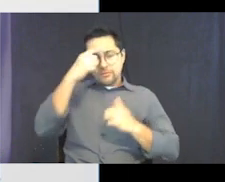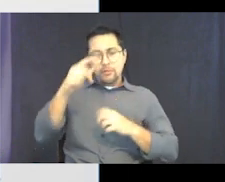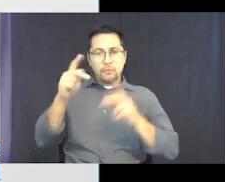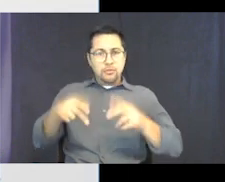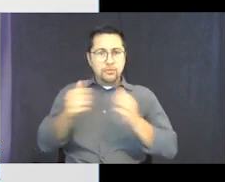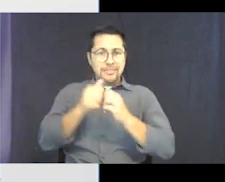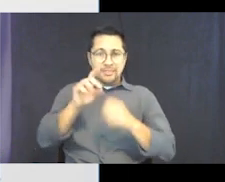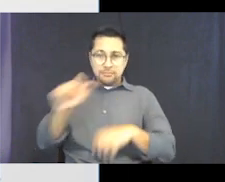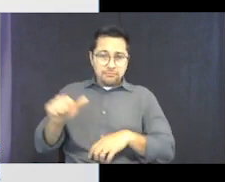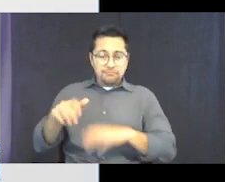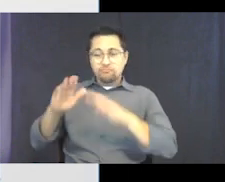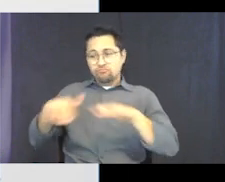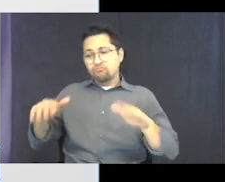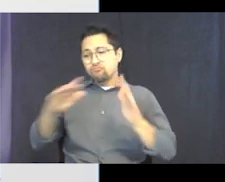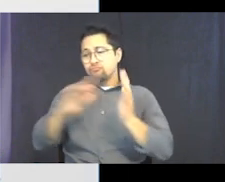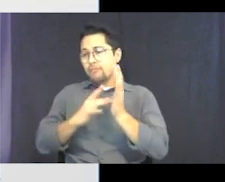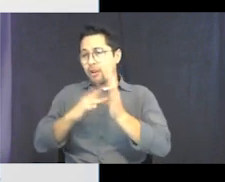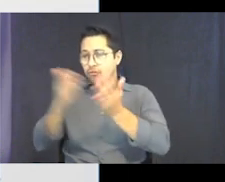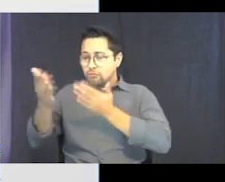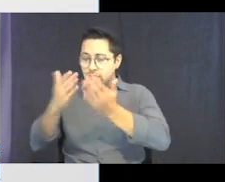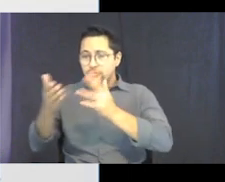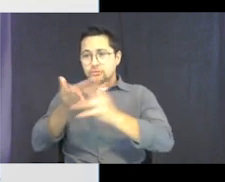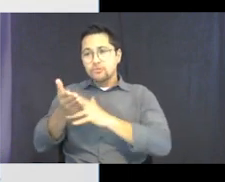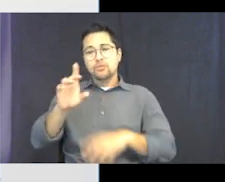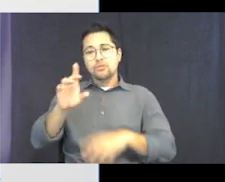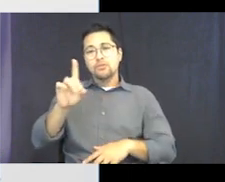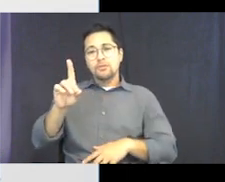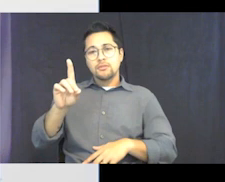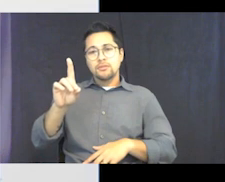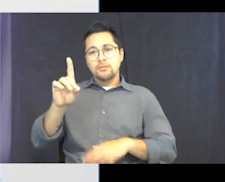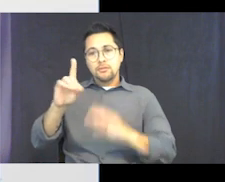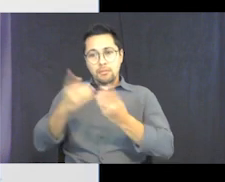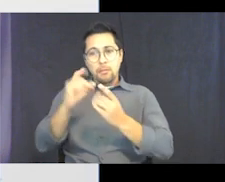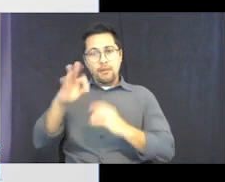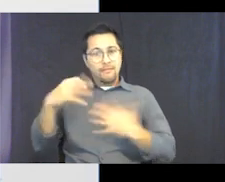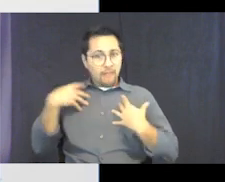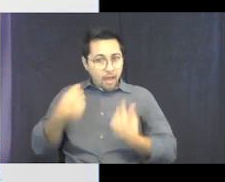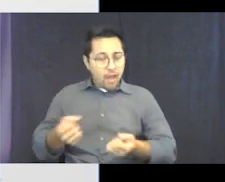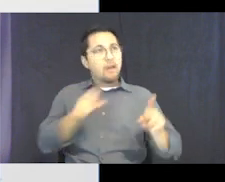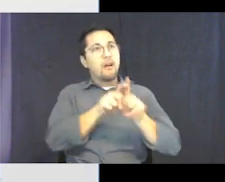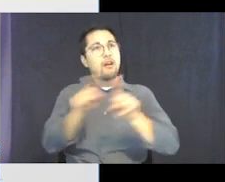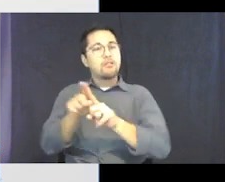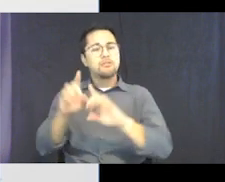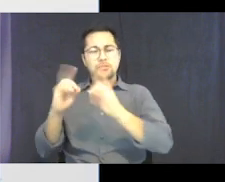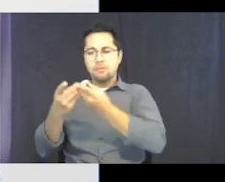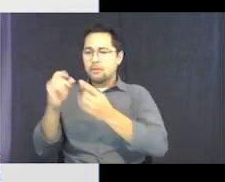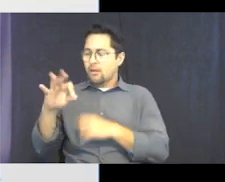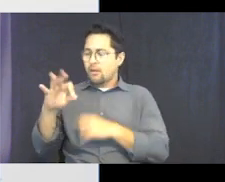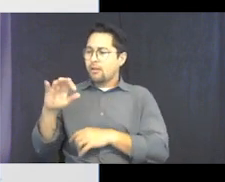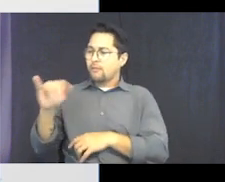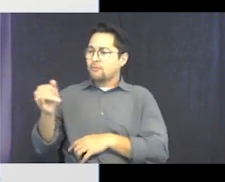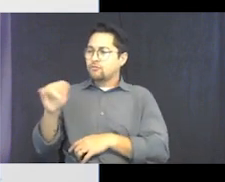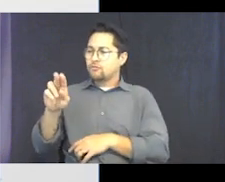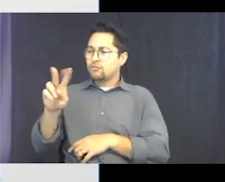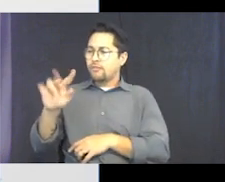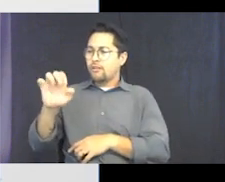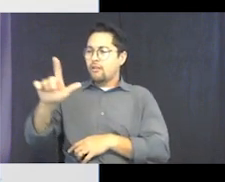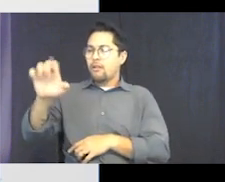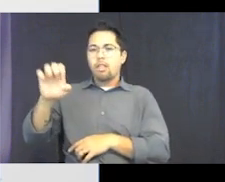Disabilities, Children's Medical Services through the Department of Health, as well as the Department of Juvenile